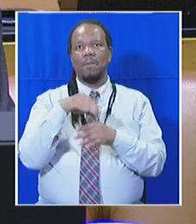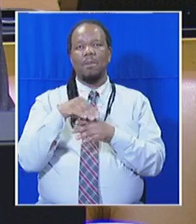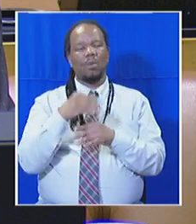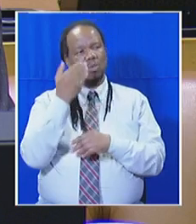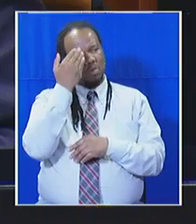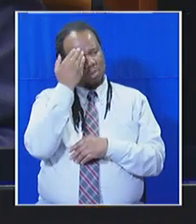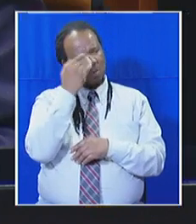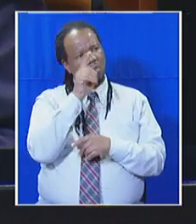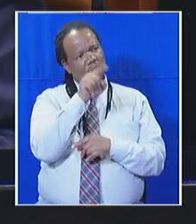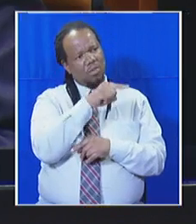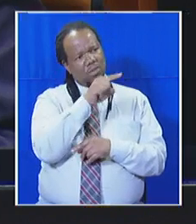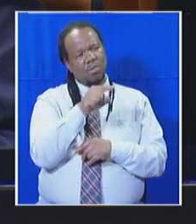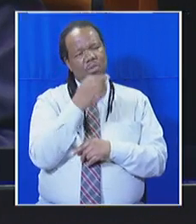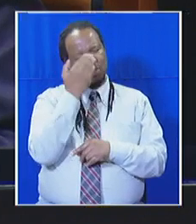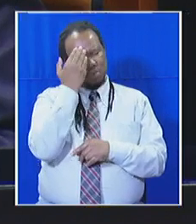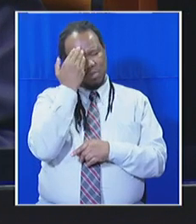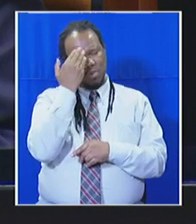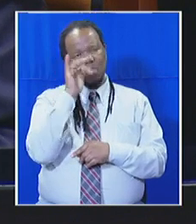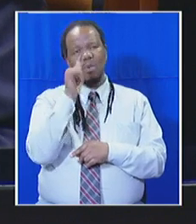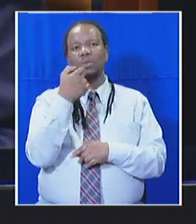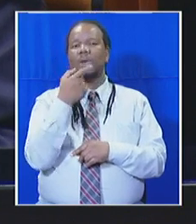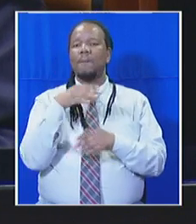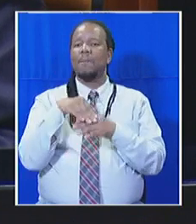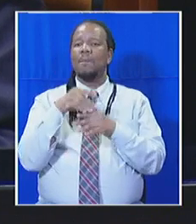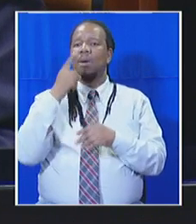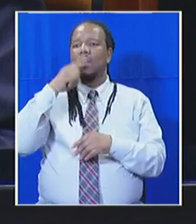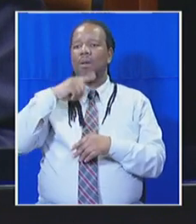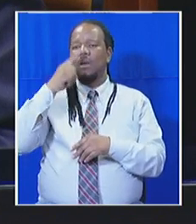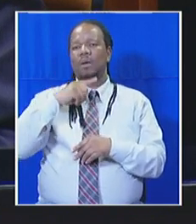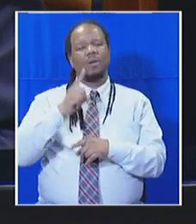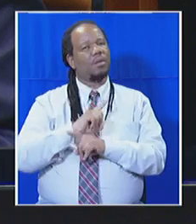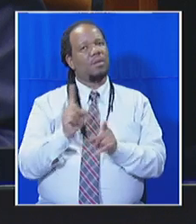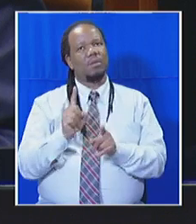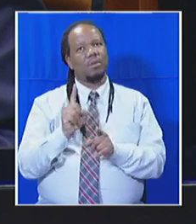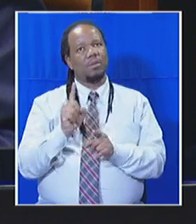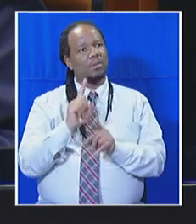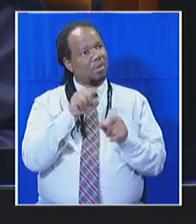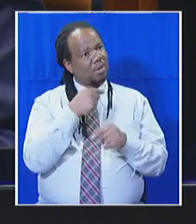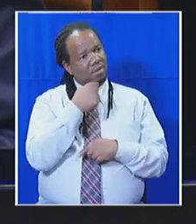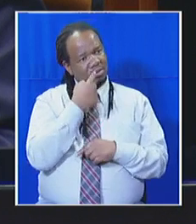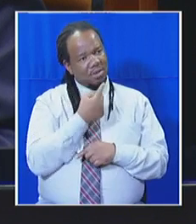incorrect. About a member lying. You know you can't say that.